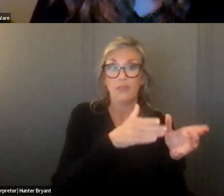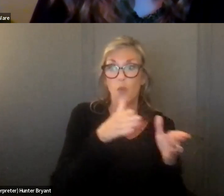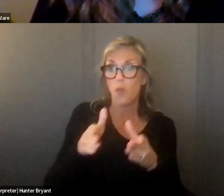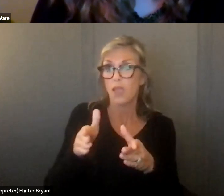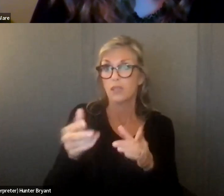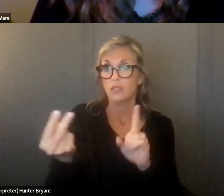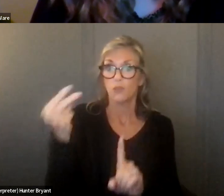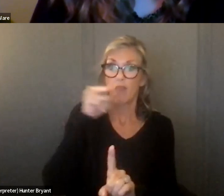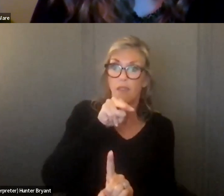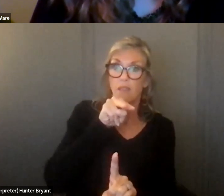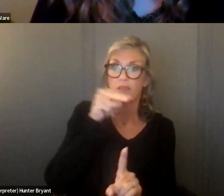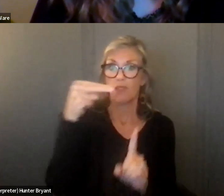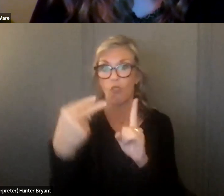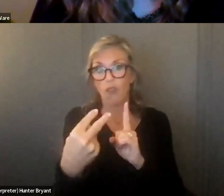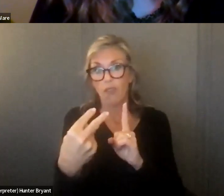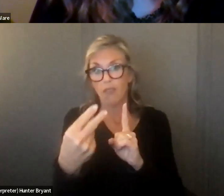information.